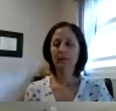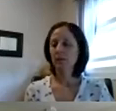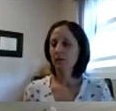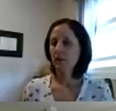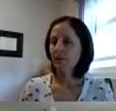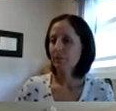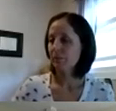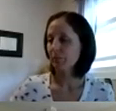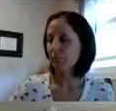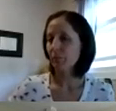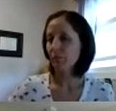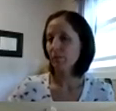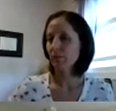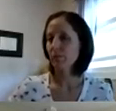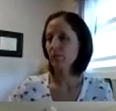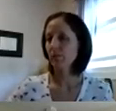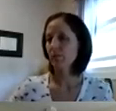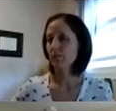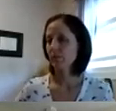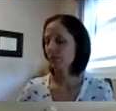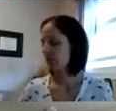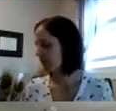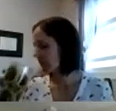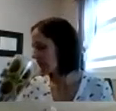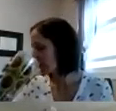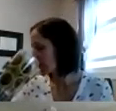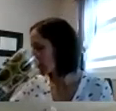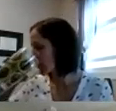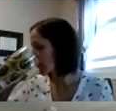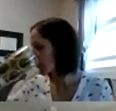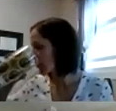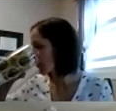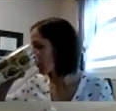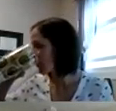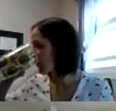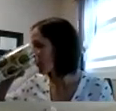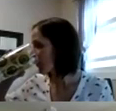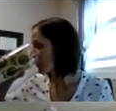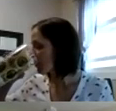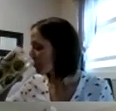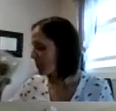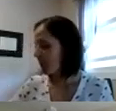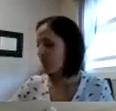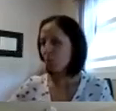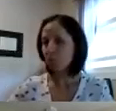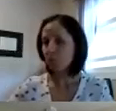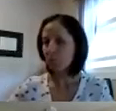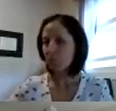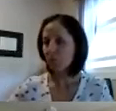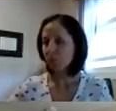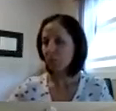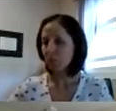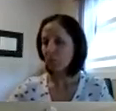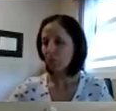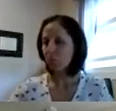questions as we opened our phase one intent to apply already from some of our existing grantees